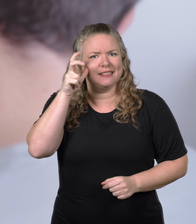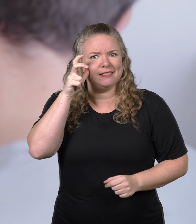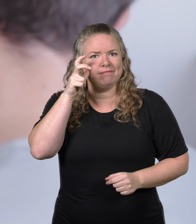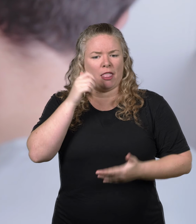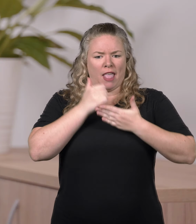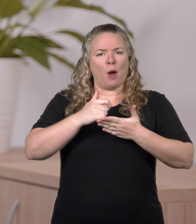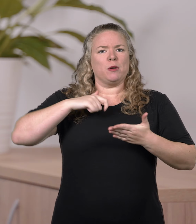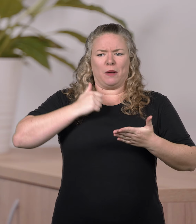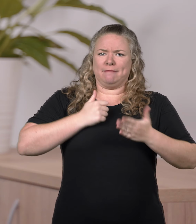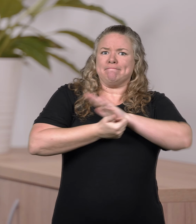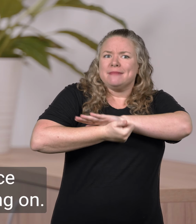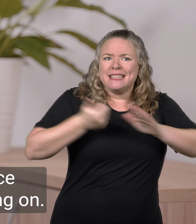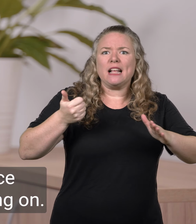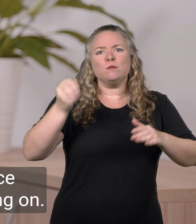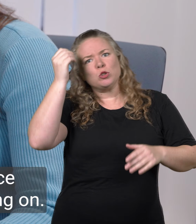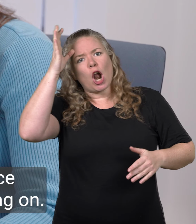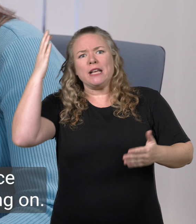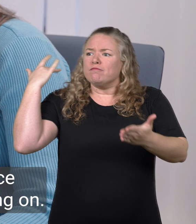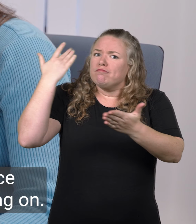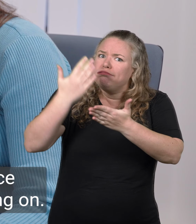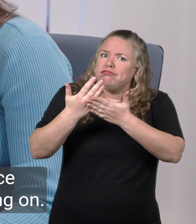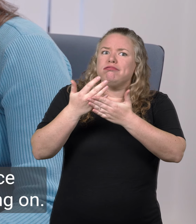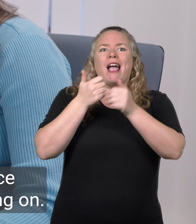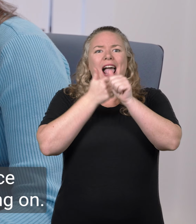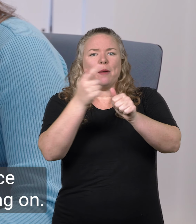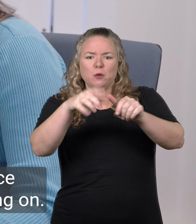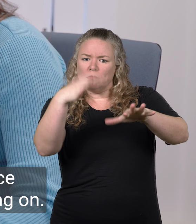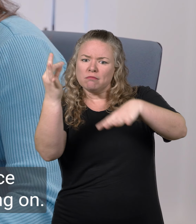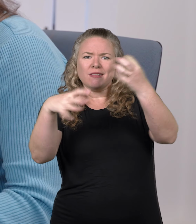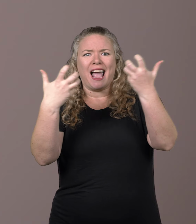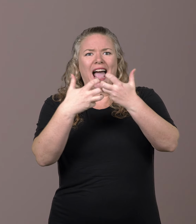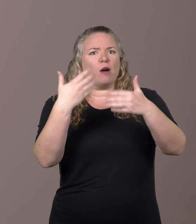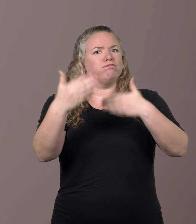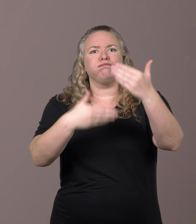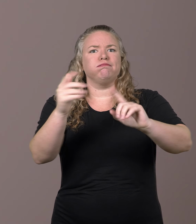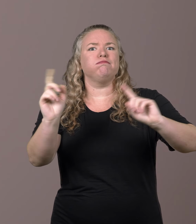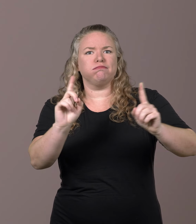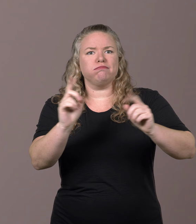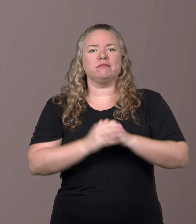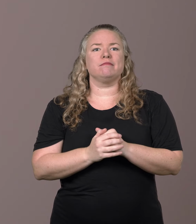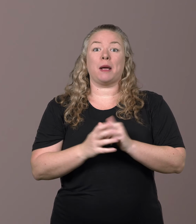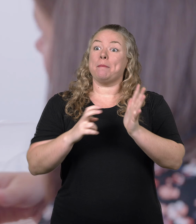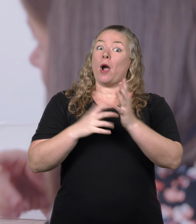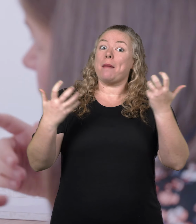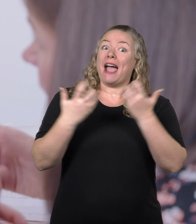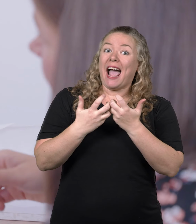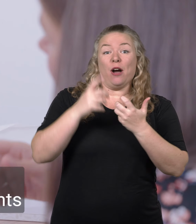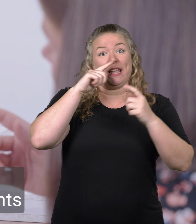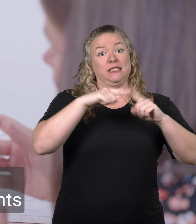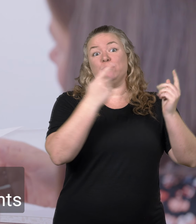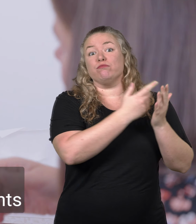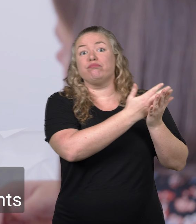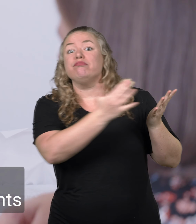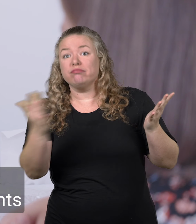They're what they will do is they will use their skills and their knowledge and experience to help you make sense of what's going on. We offer appointments in a number of different ways,